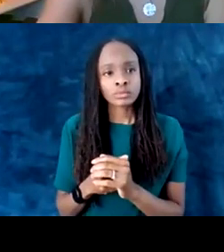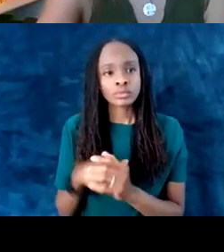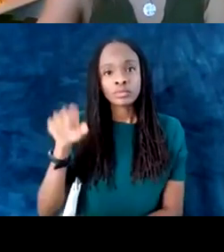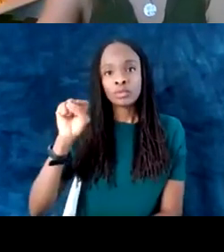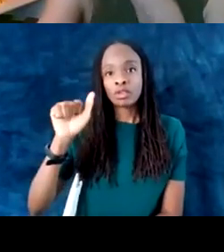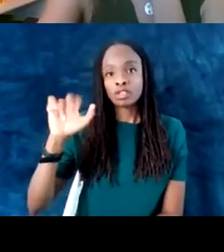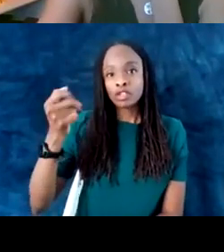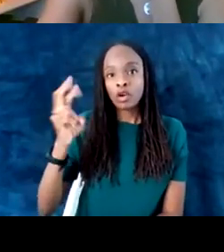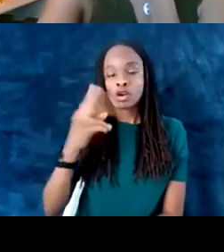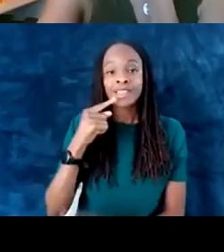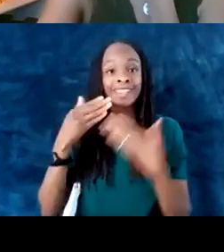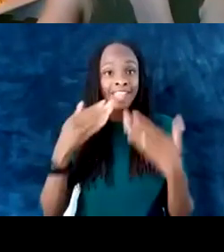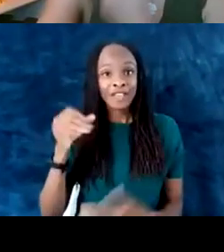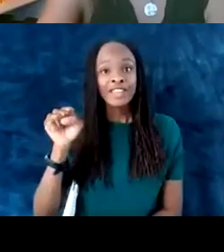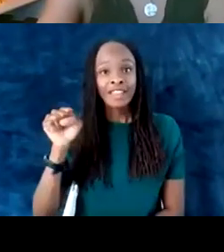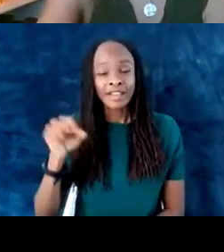Thank you. Yeah.